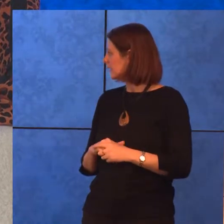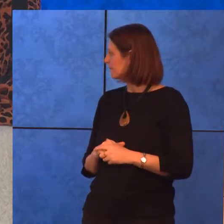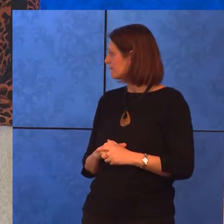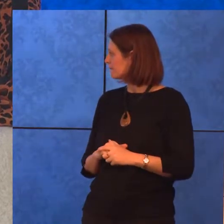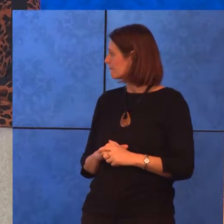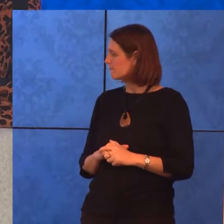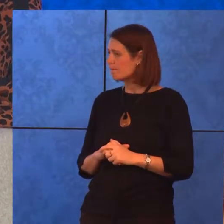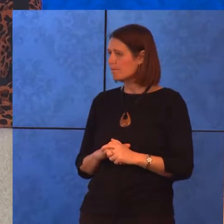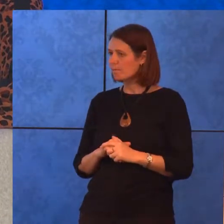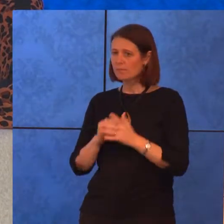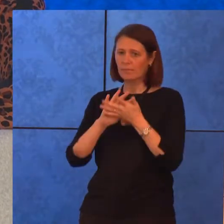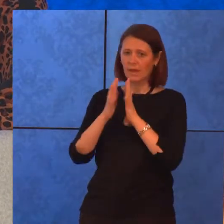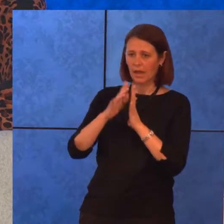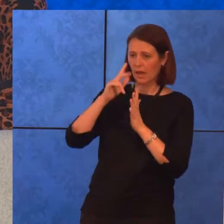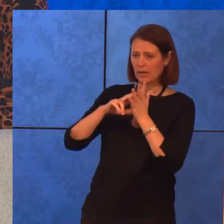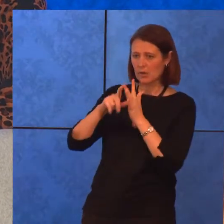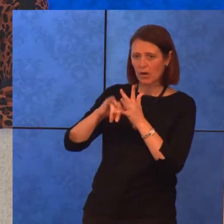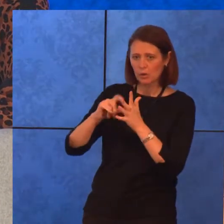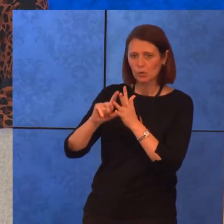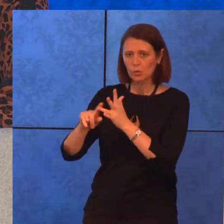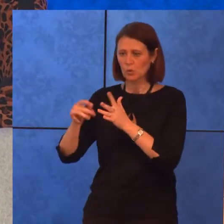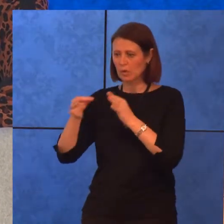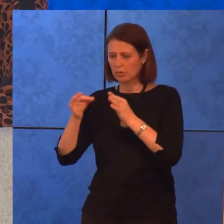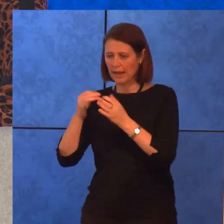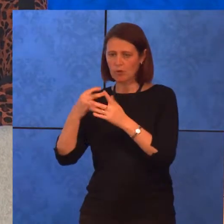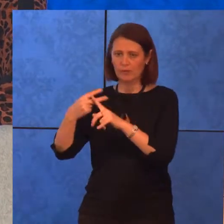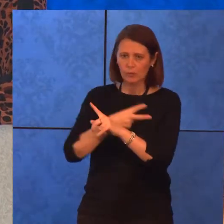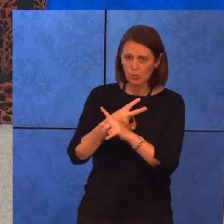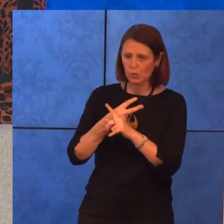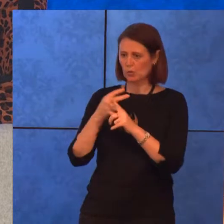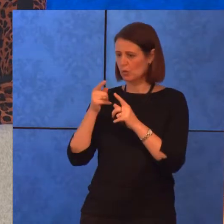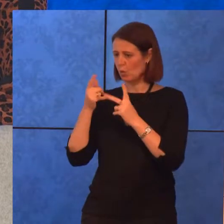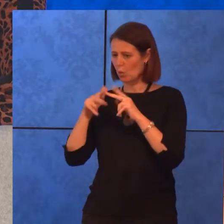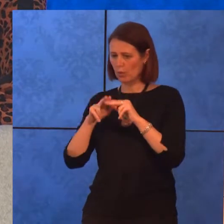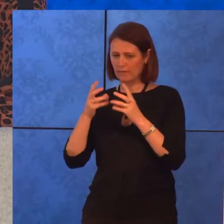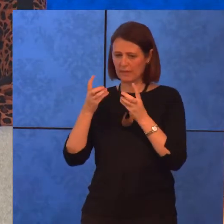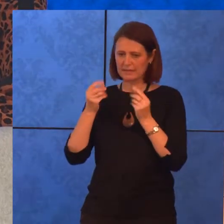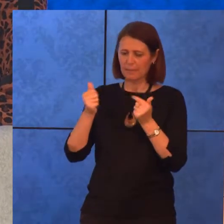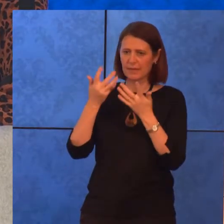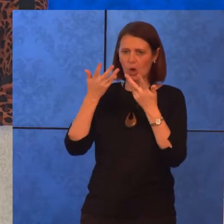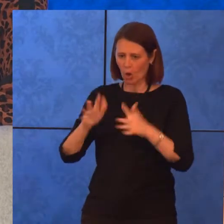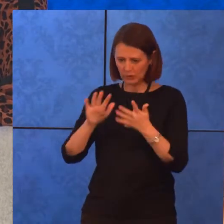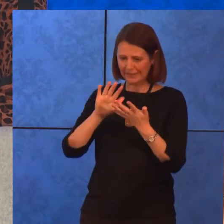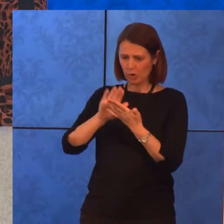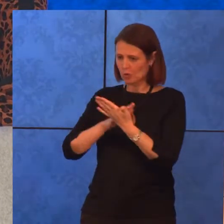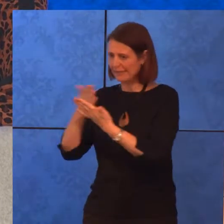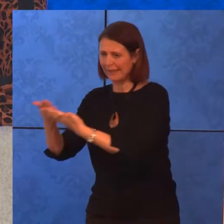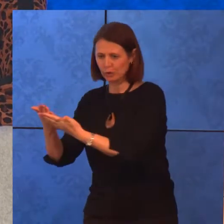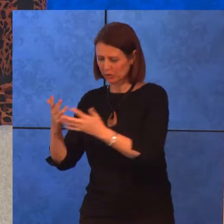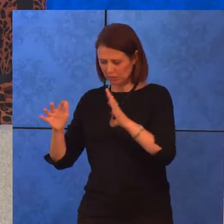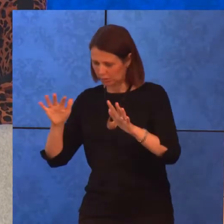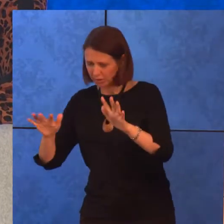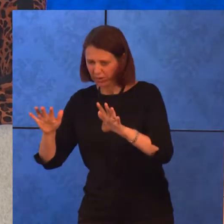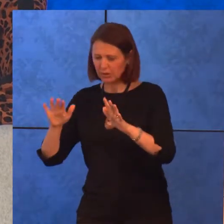with the way they do plan reviews and the way, if mistakes are made or there's something lost in translation between advocates and the person with disability